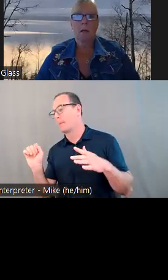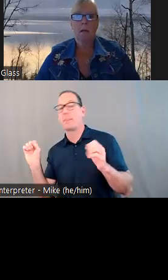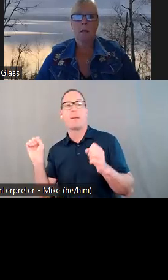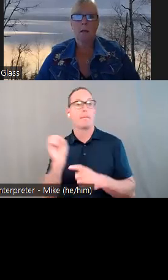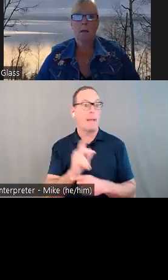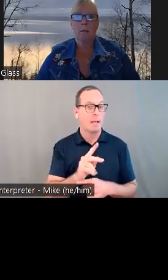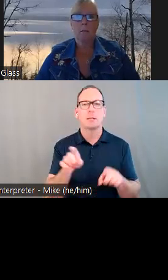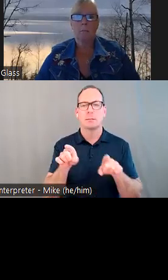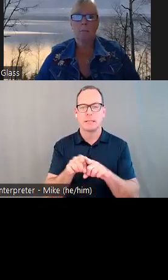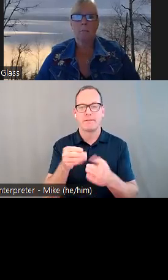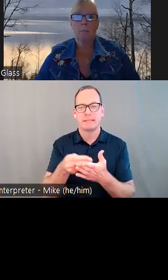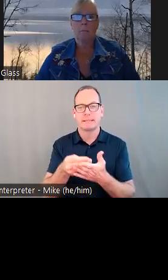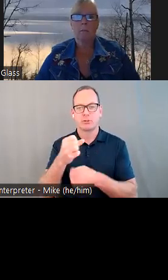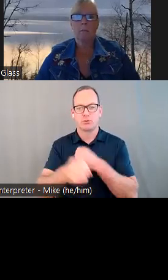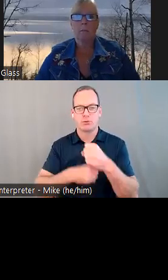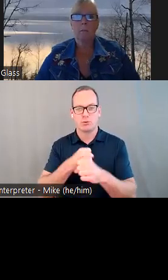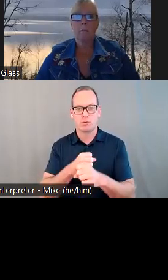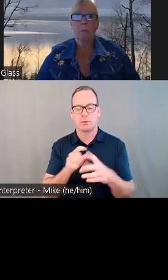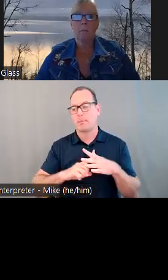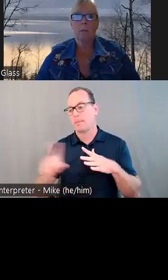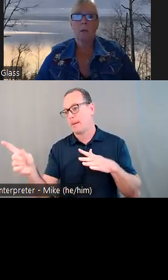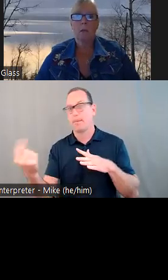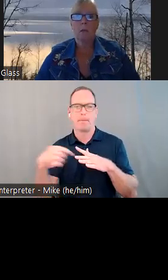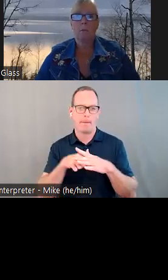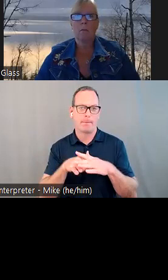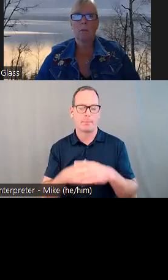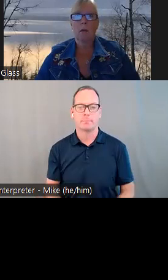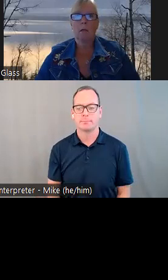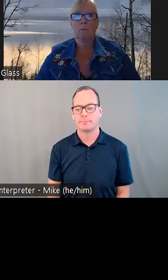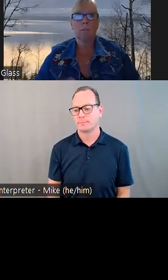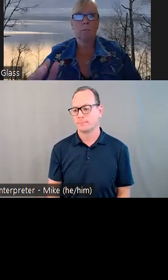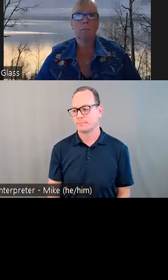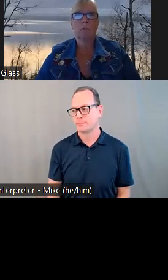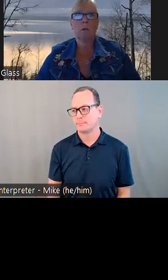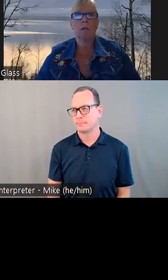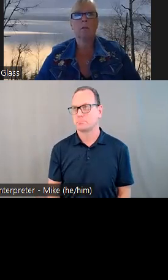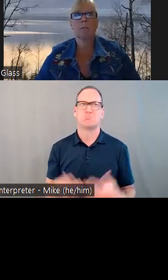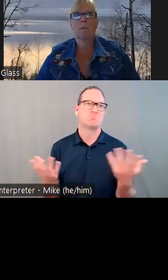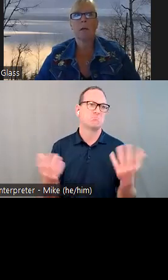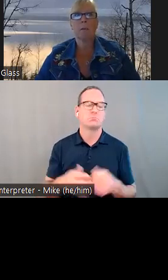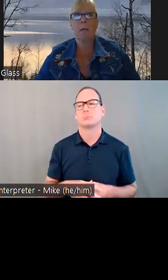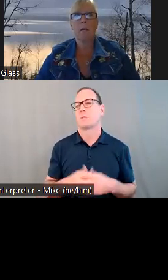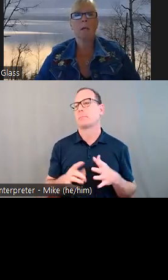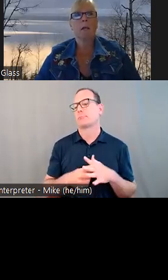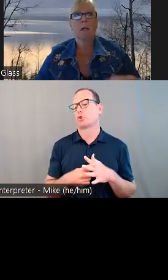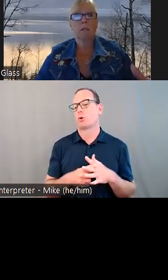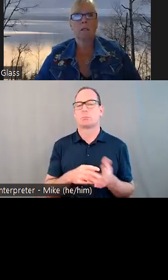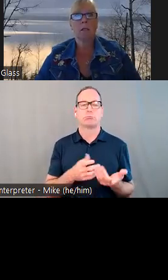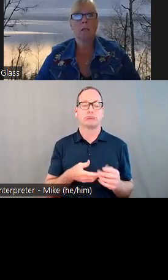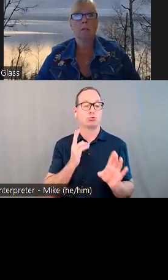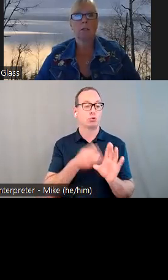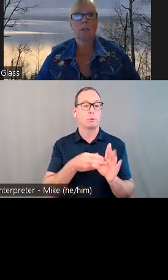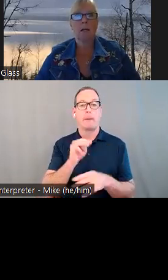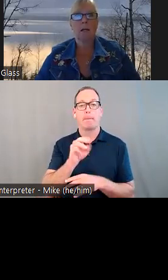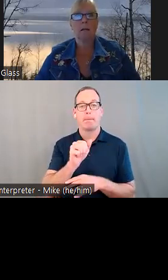I started in your program in May and I stayed